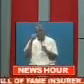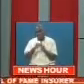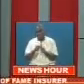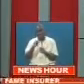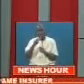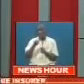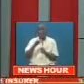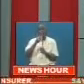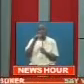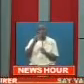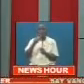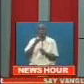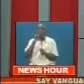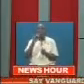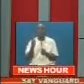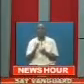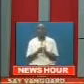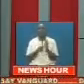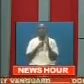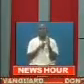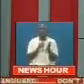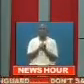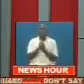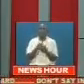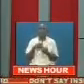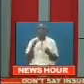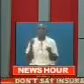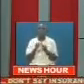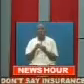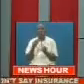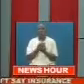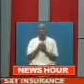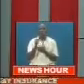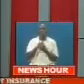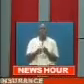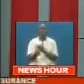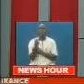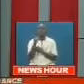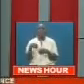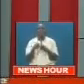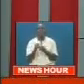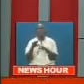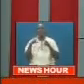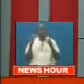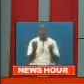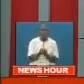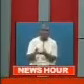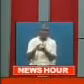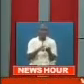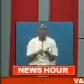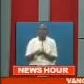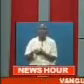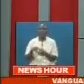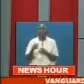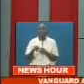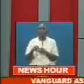At AGMs, J.K. Annan does not only demonstrate that he has grips over the financial statements presented by companies listed on the stock